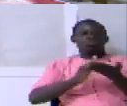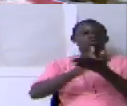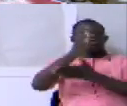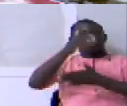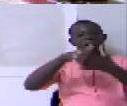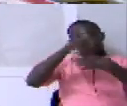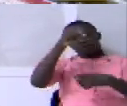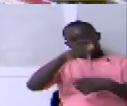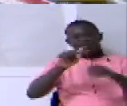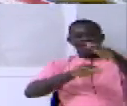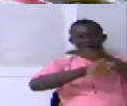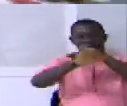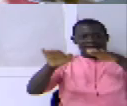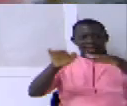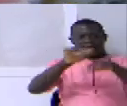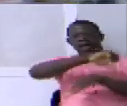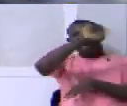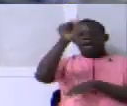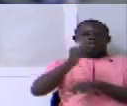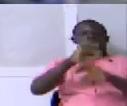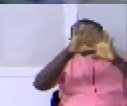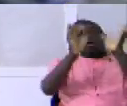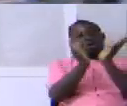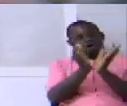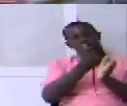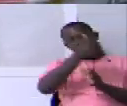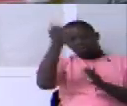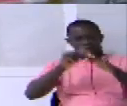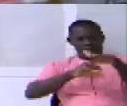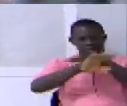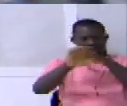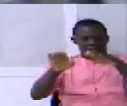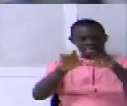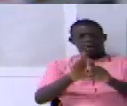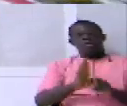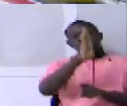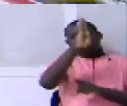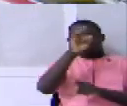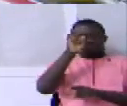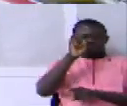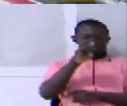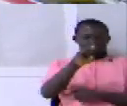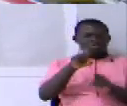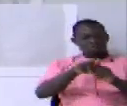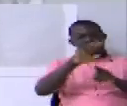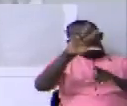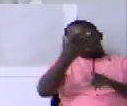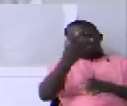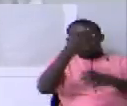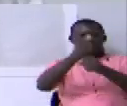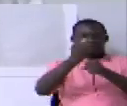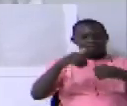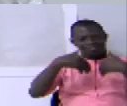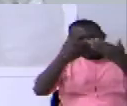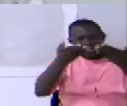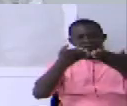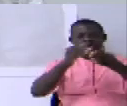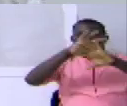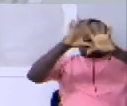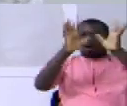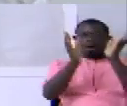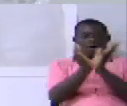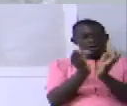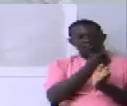other lands. The Lord, that you shall grant all of these, that